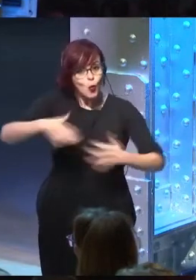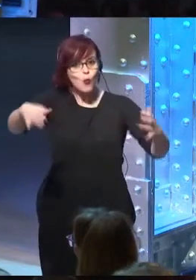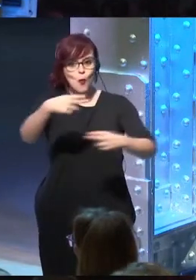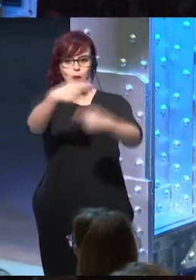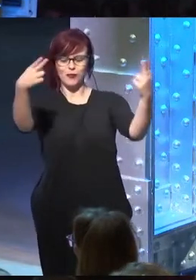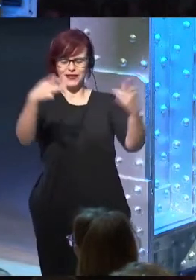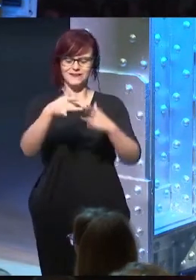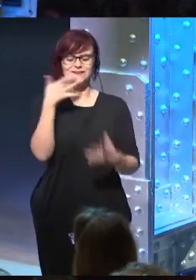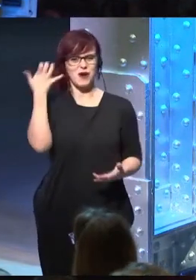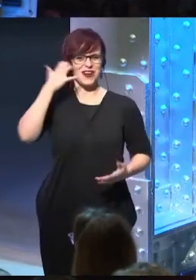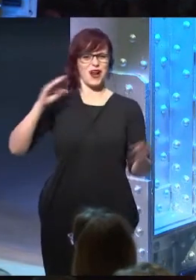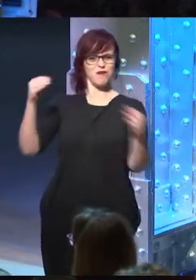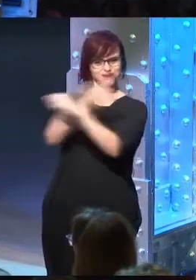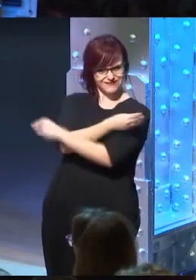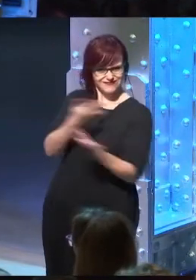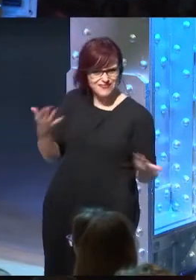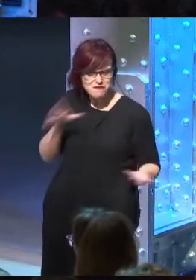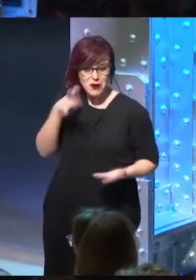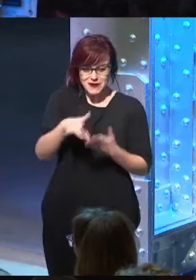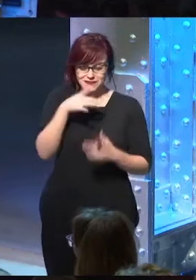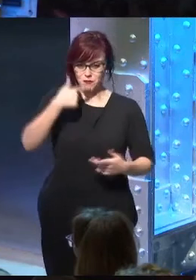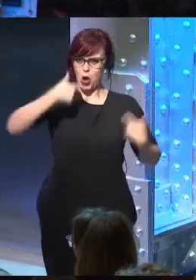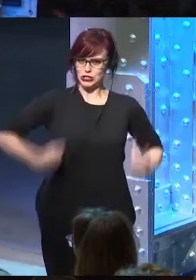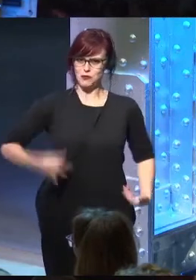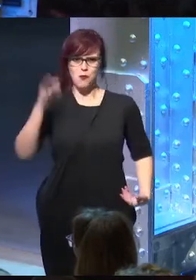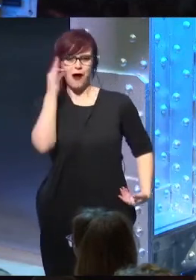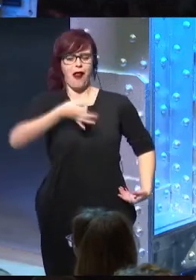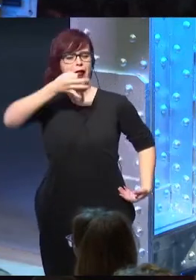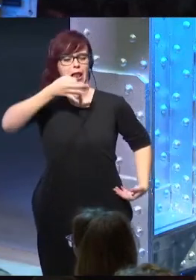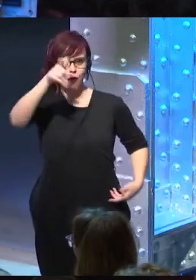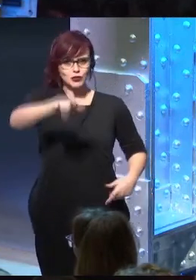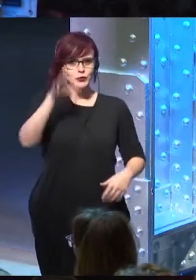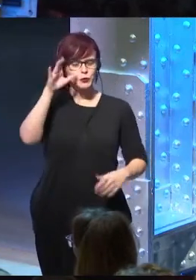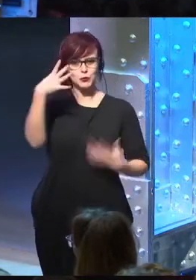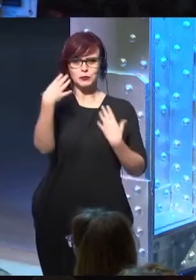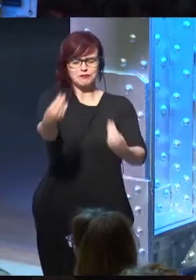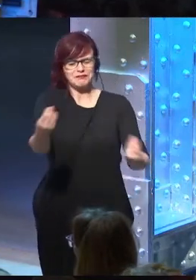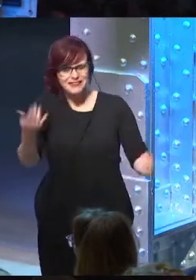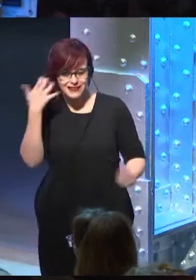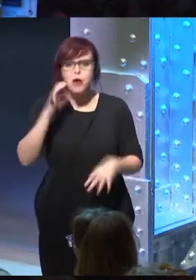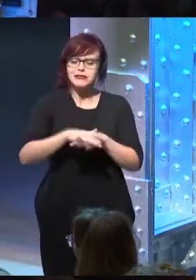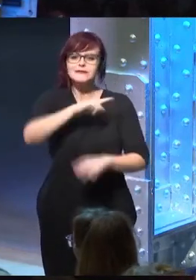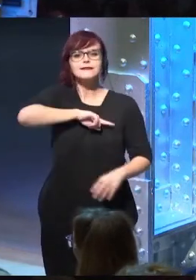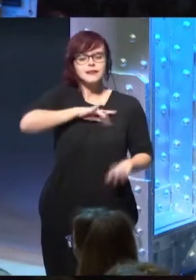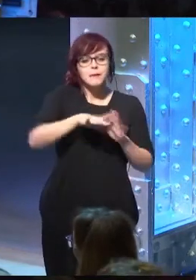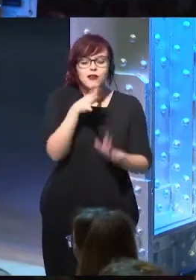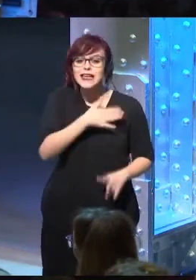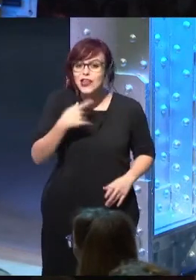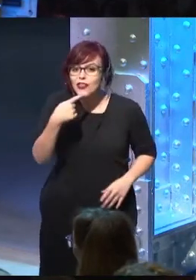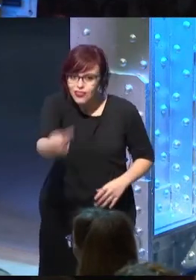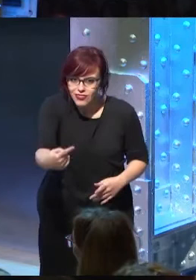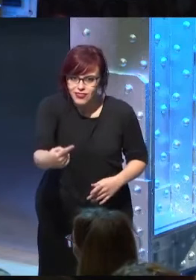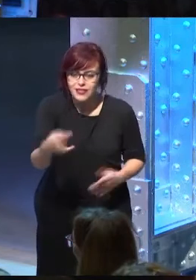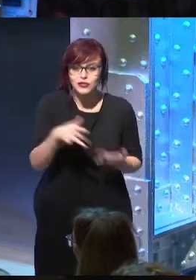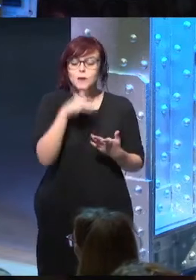this paper, but I am aware of it. But let me say now, this is not intended to